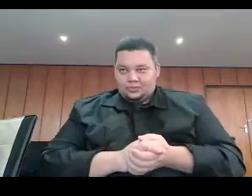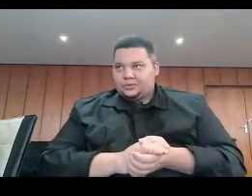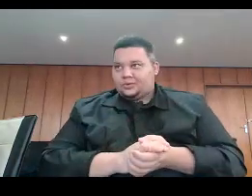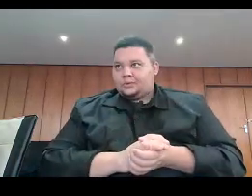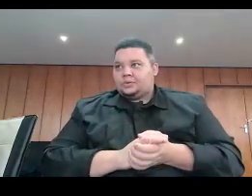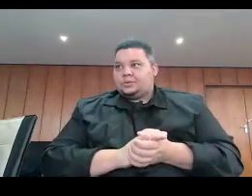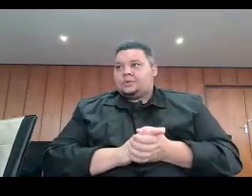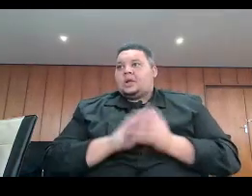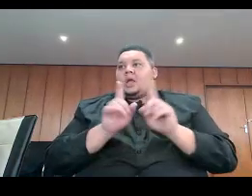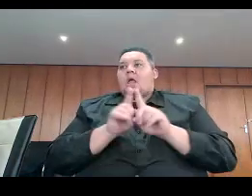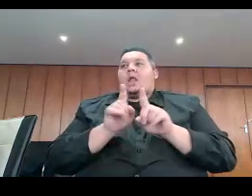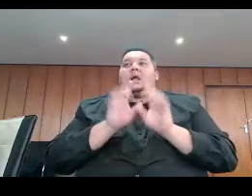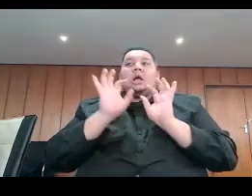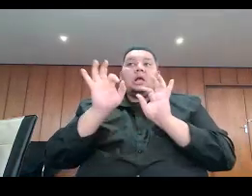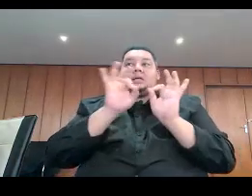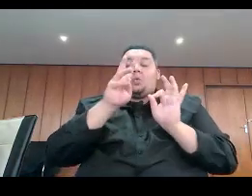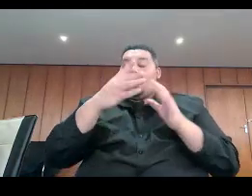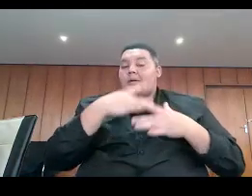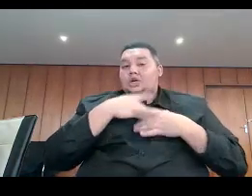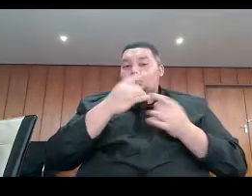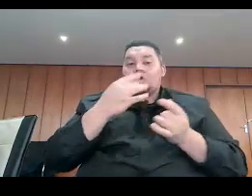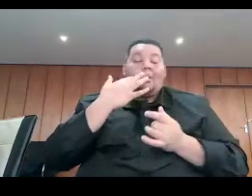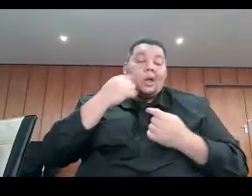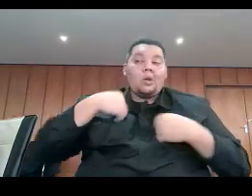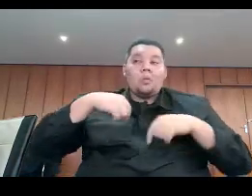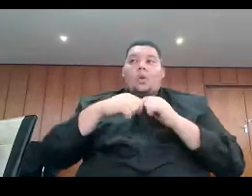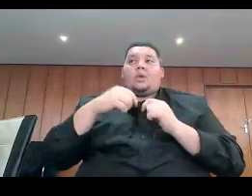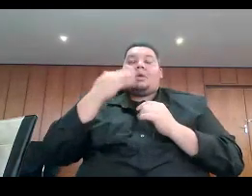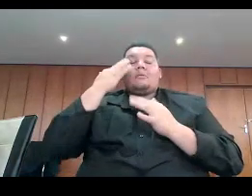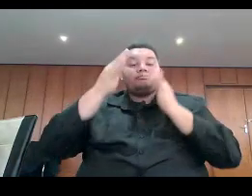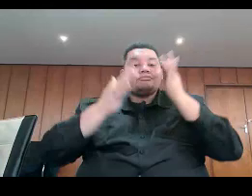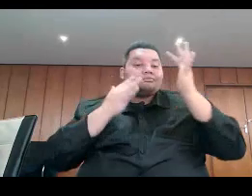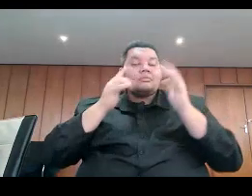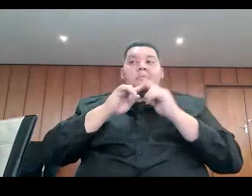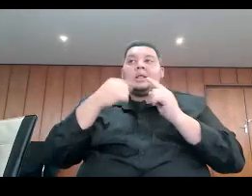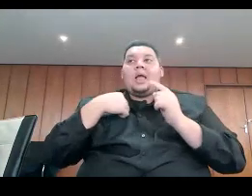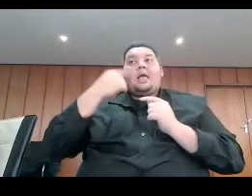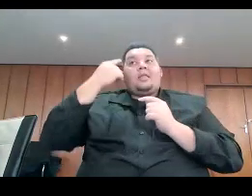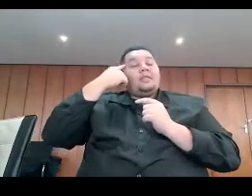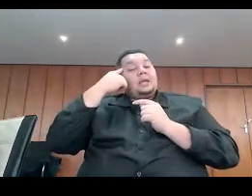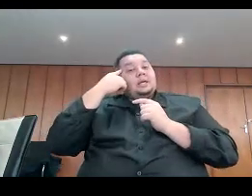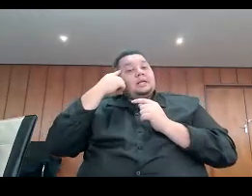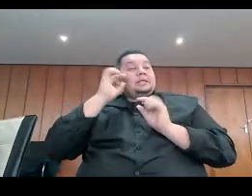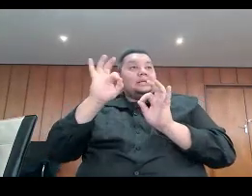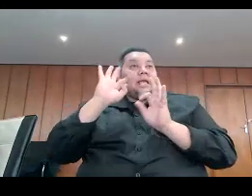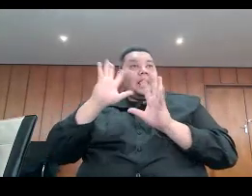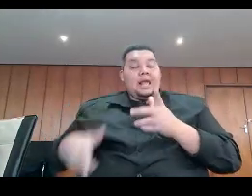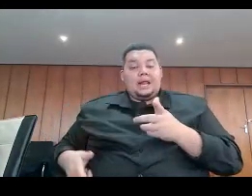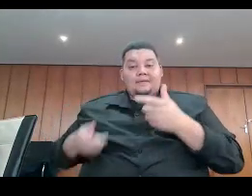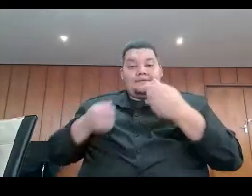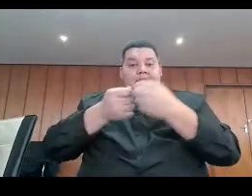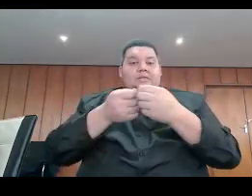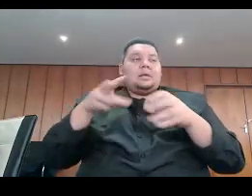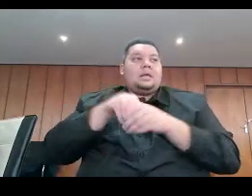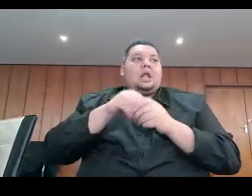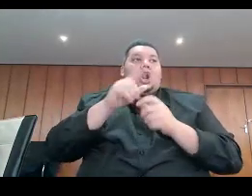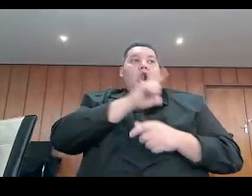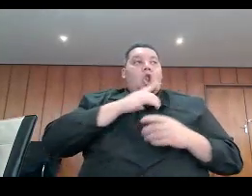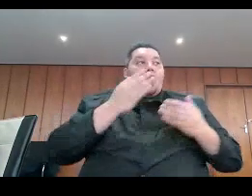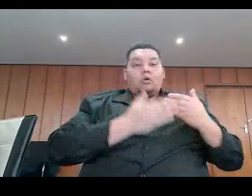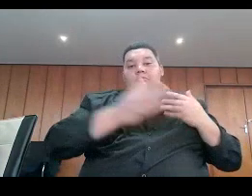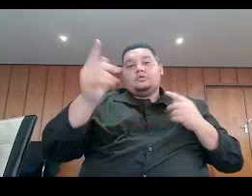And this is going to be very interesting when we think about it. But I think that an investment in long-term